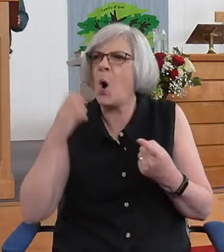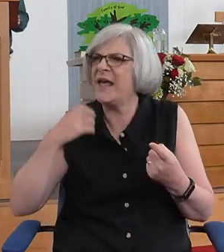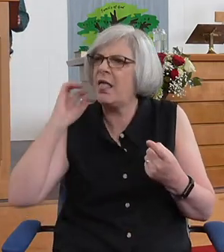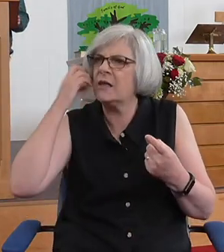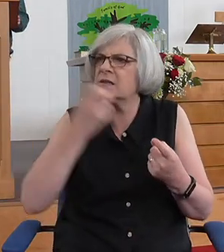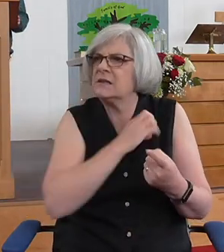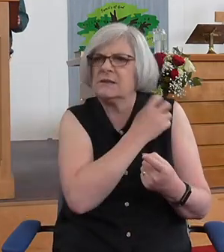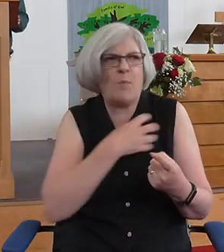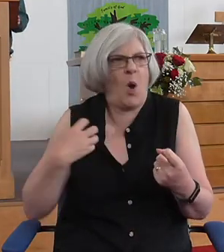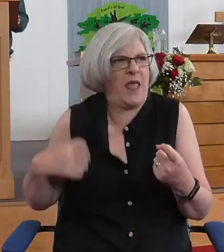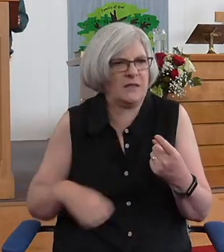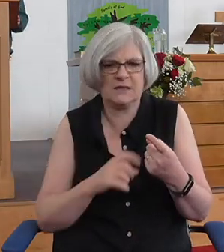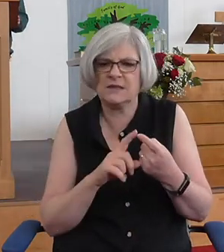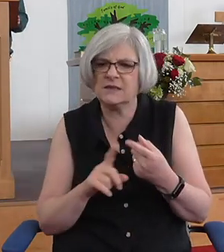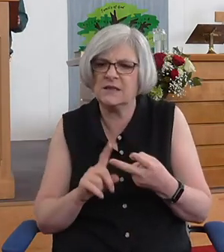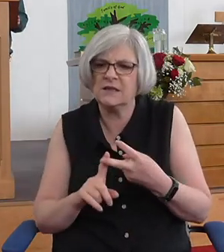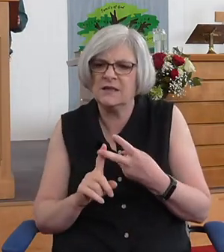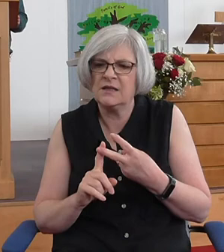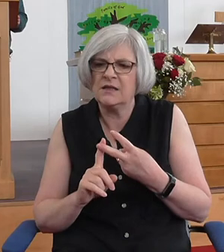Boils. Yep.